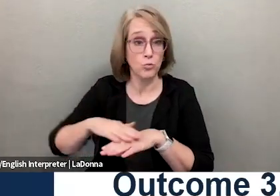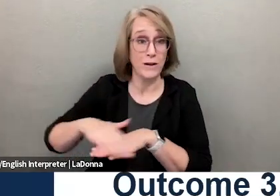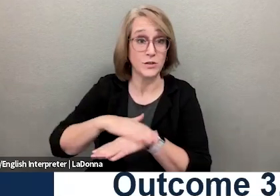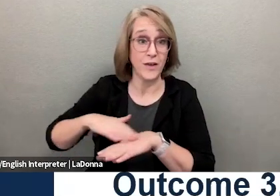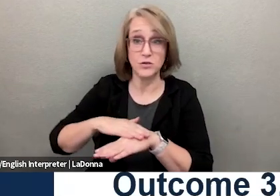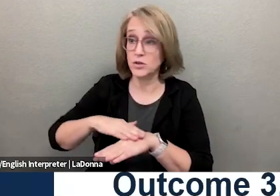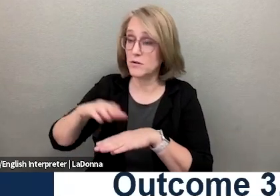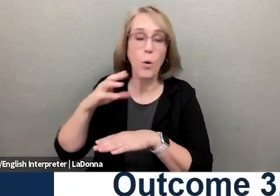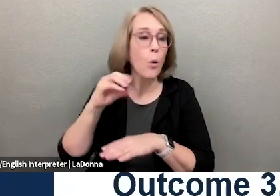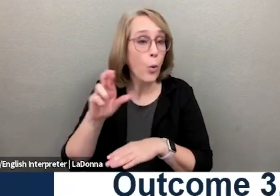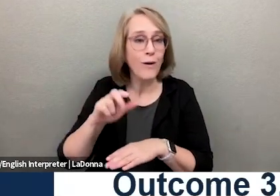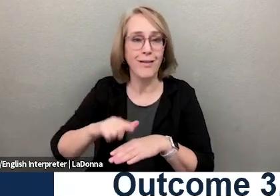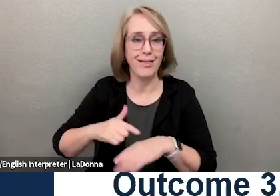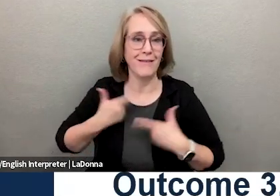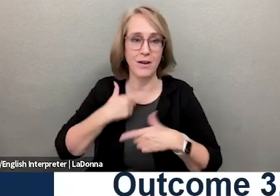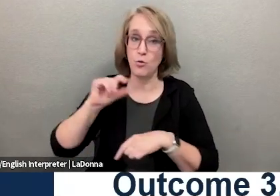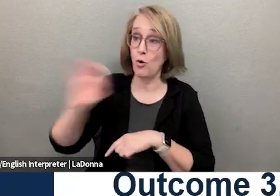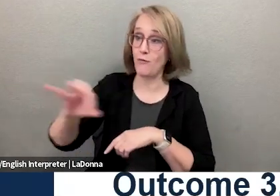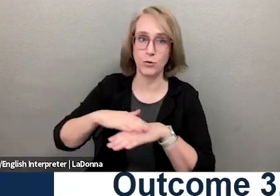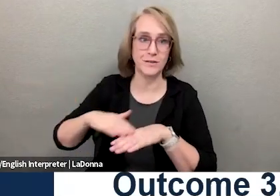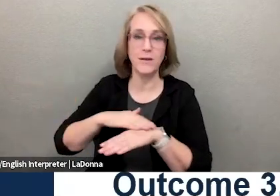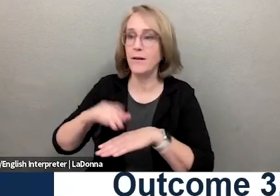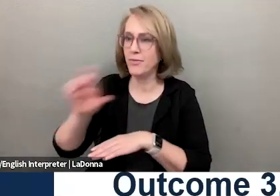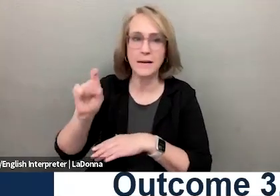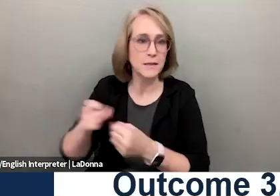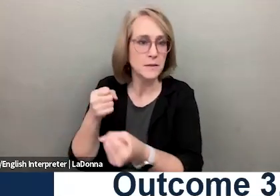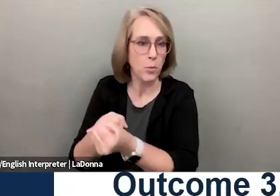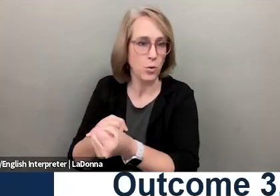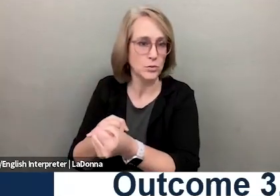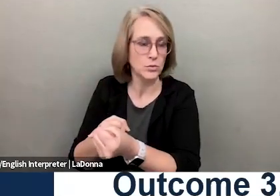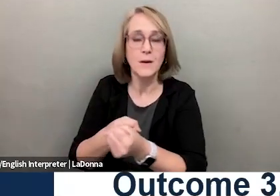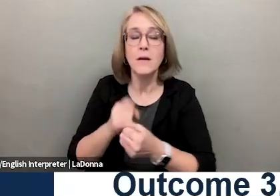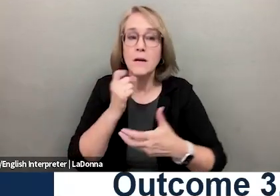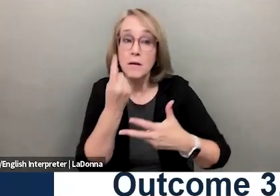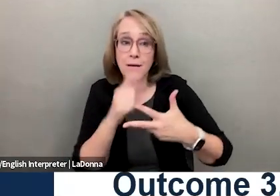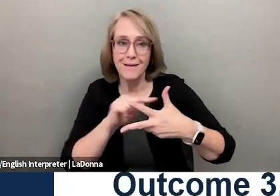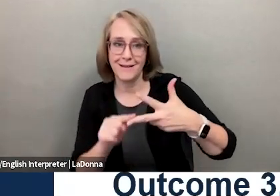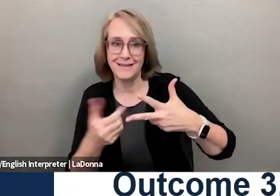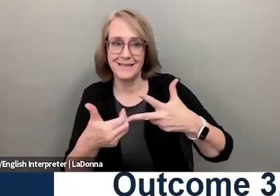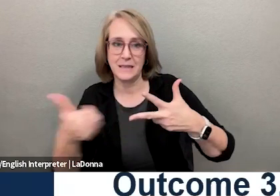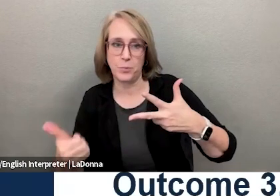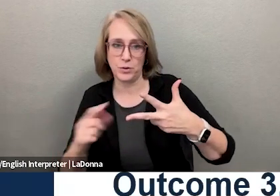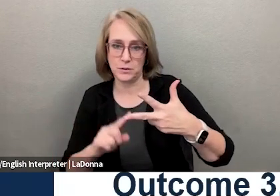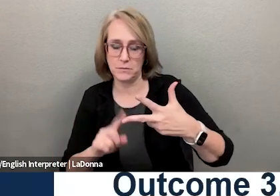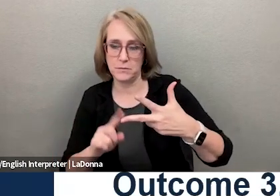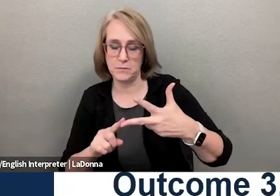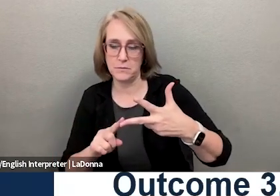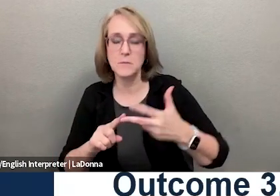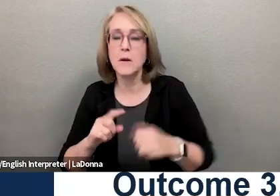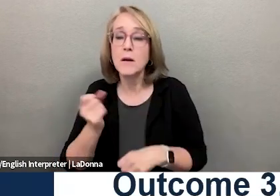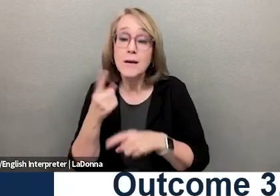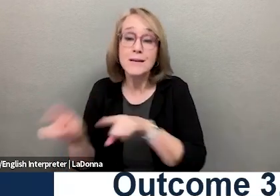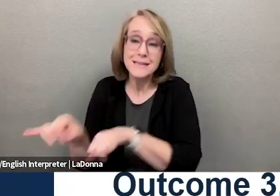need support as well. And that is actually a separate part of the Older Americans Act. But just like the National Family